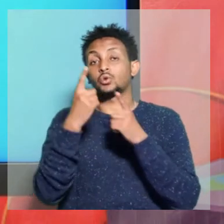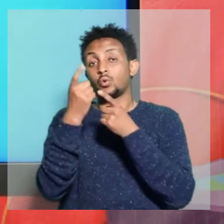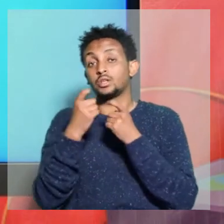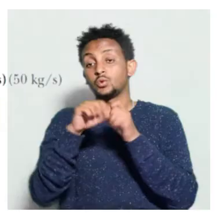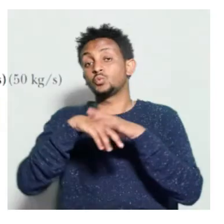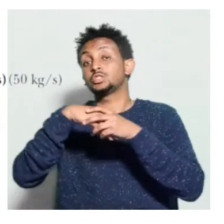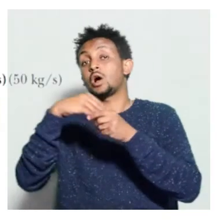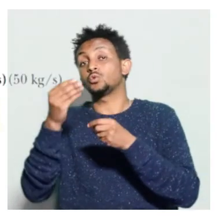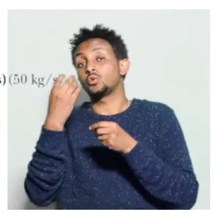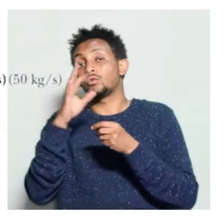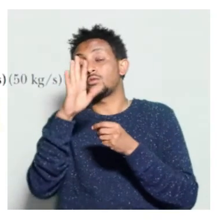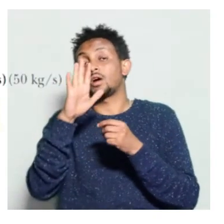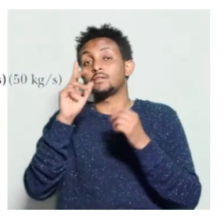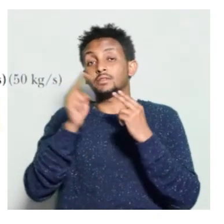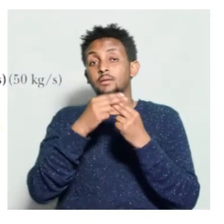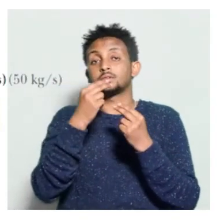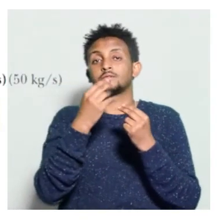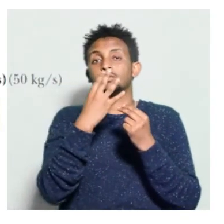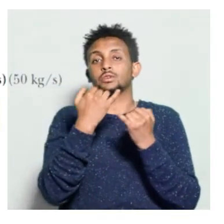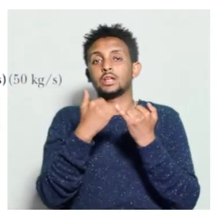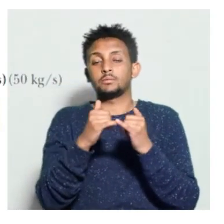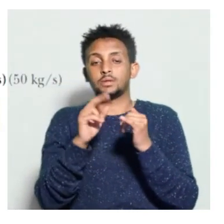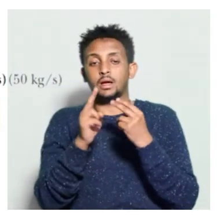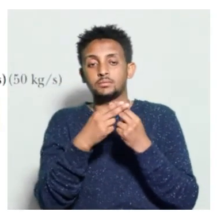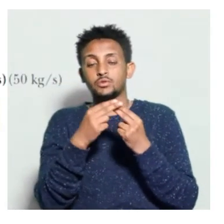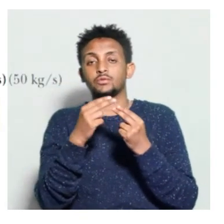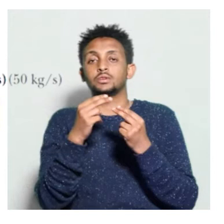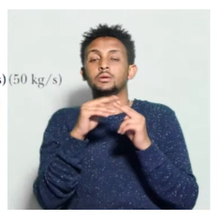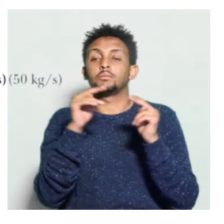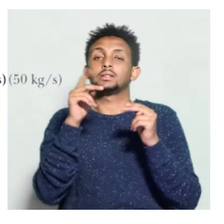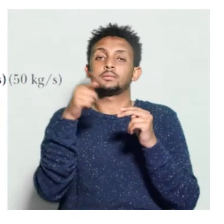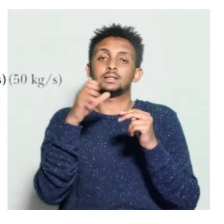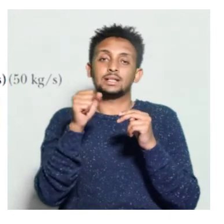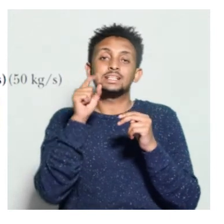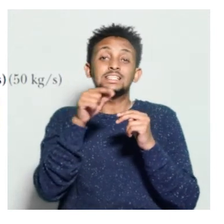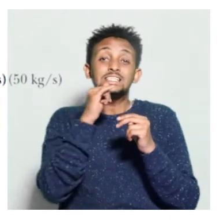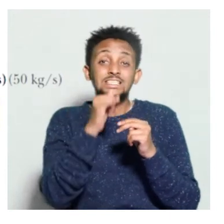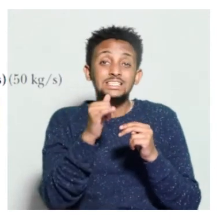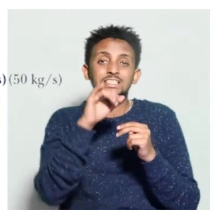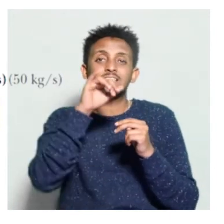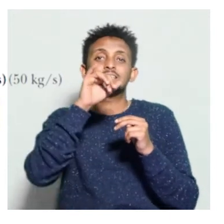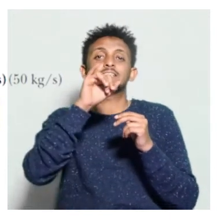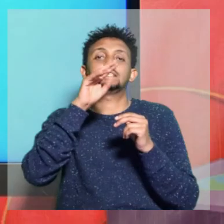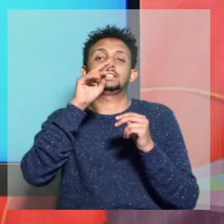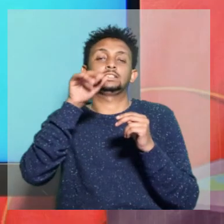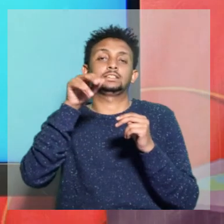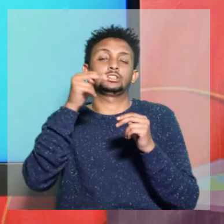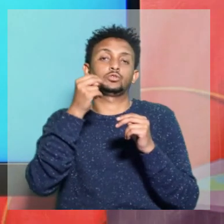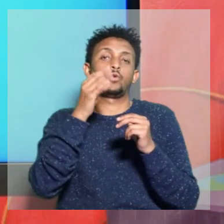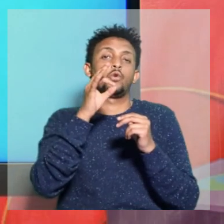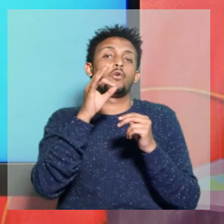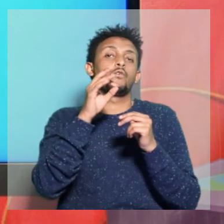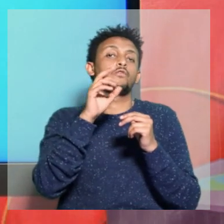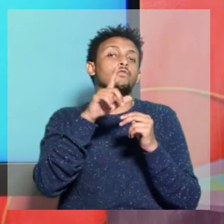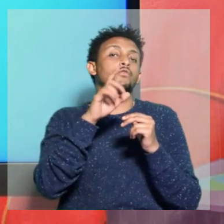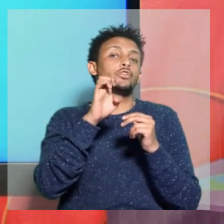with that of 5 times 10 to the power of 3 meters per second. This is the ejected velocity of the fuel from the